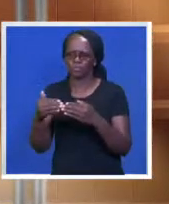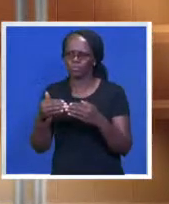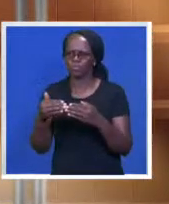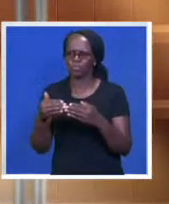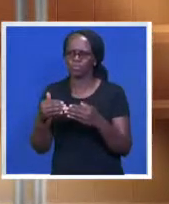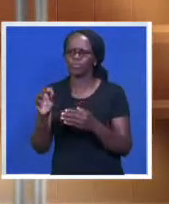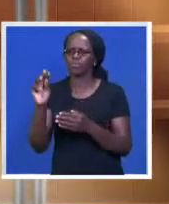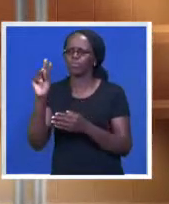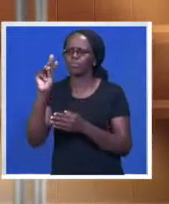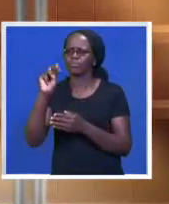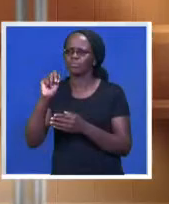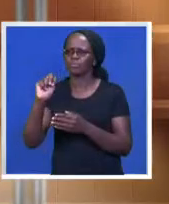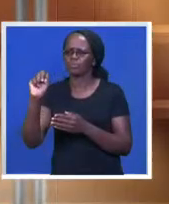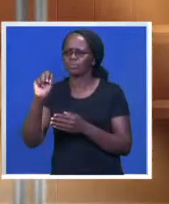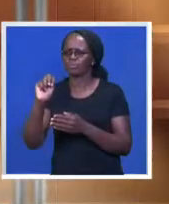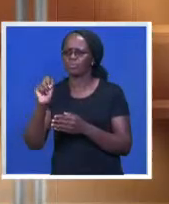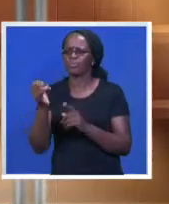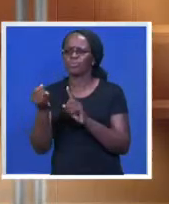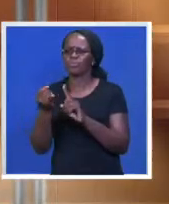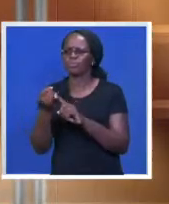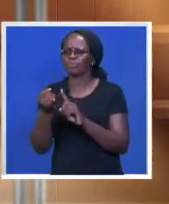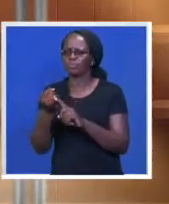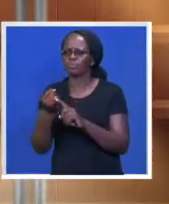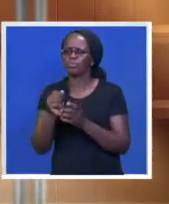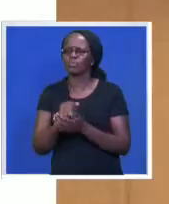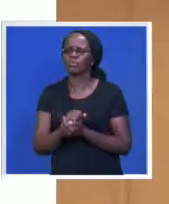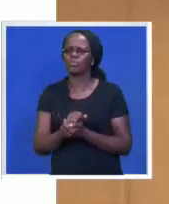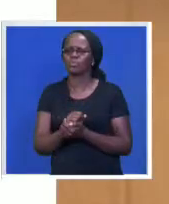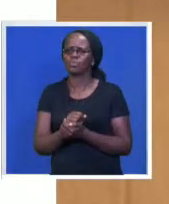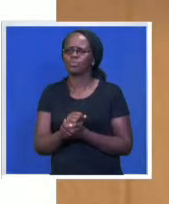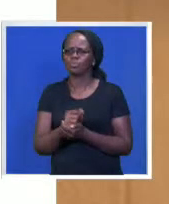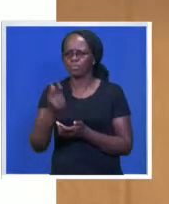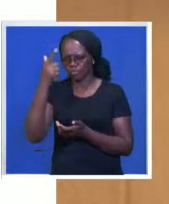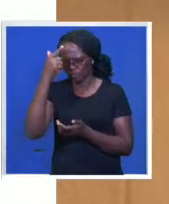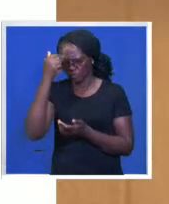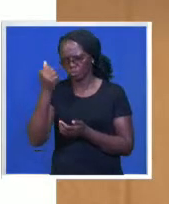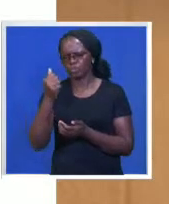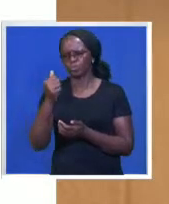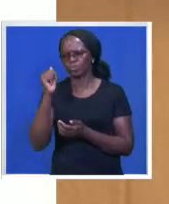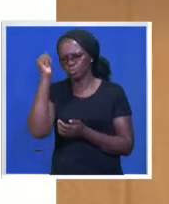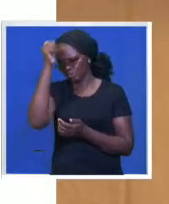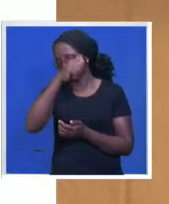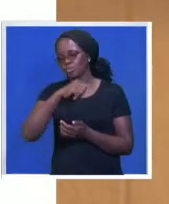Reason number 1, to recognize and honor God.